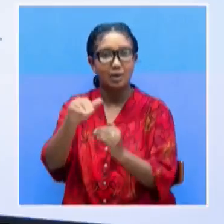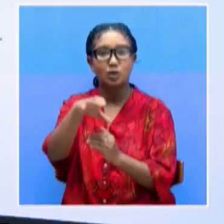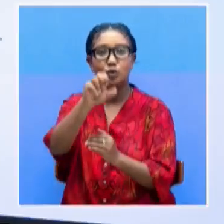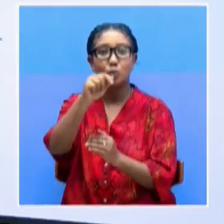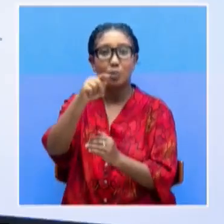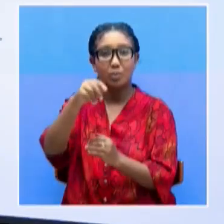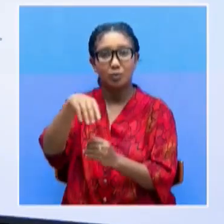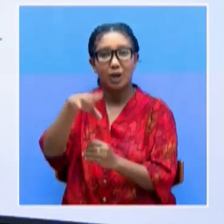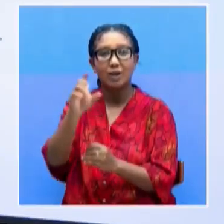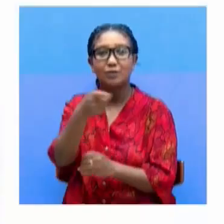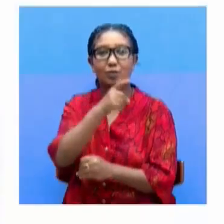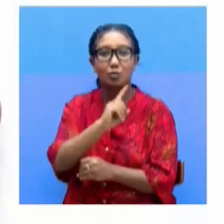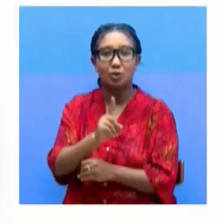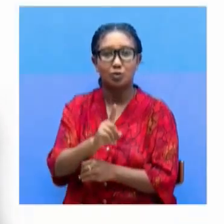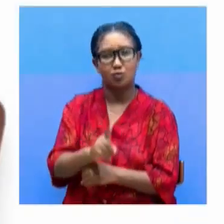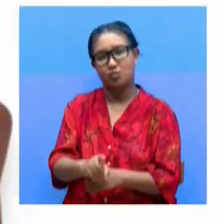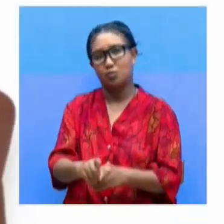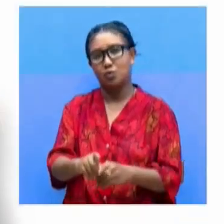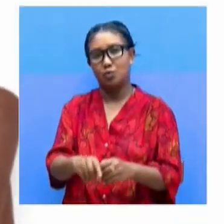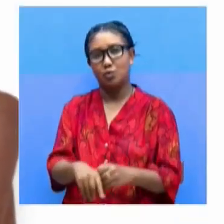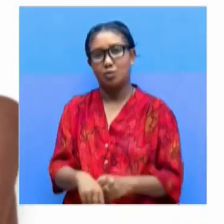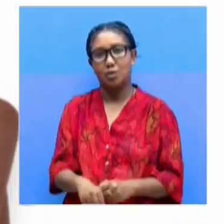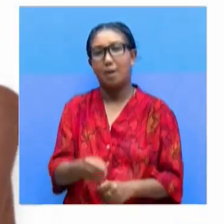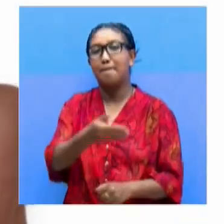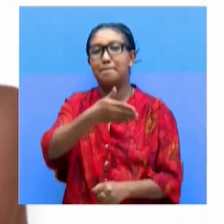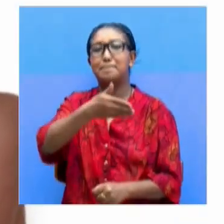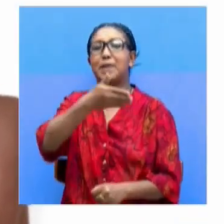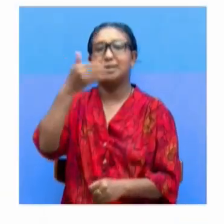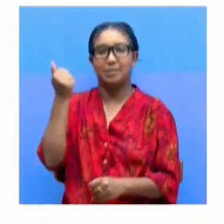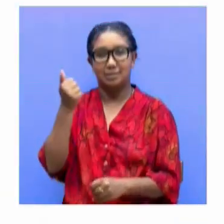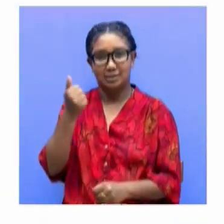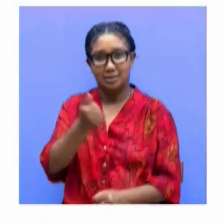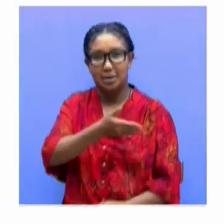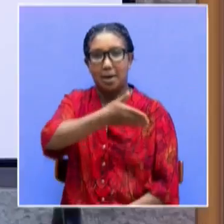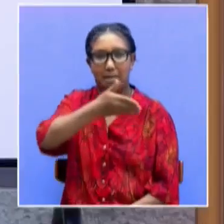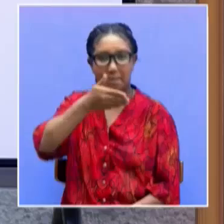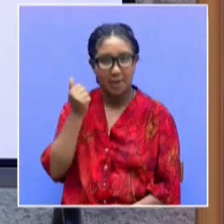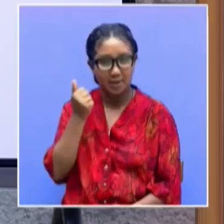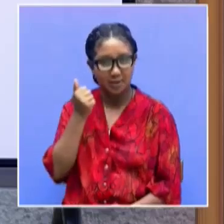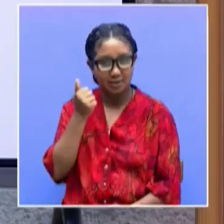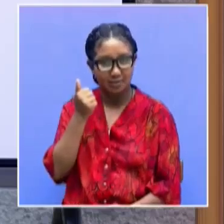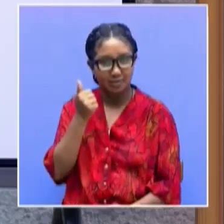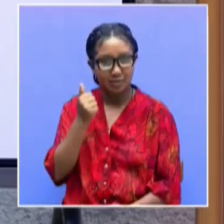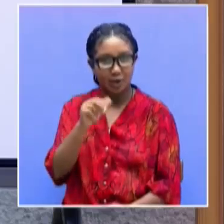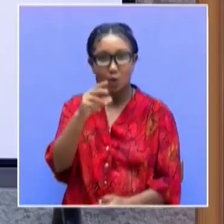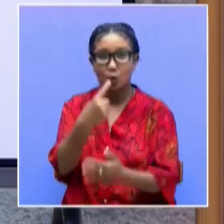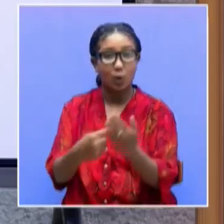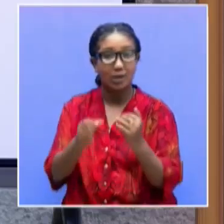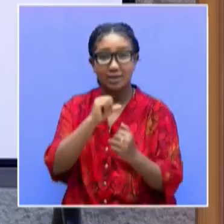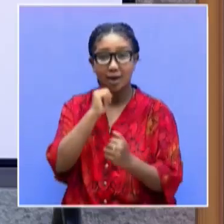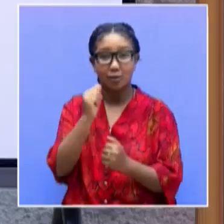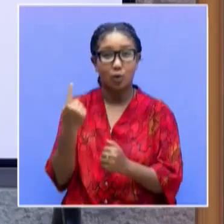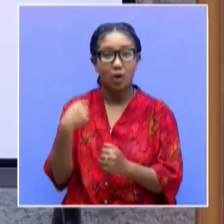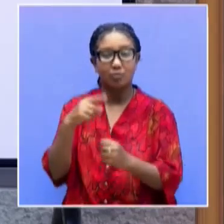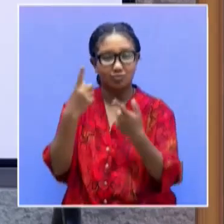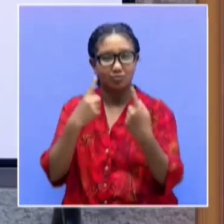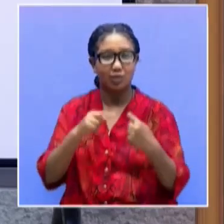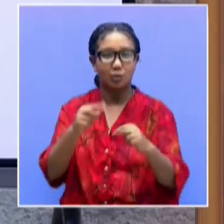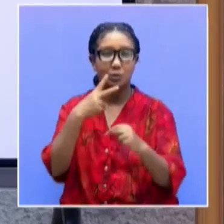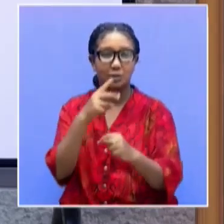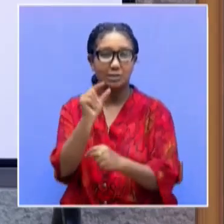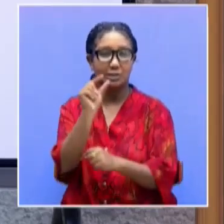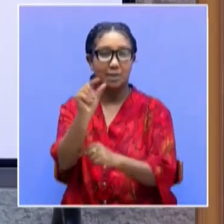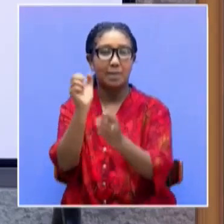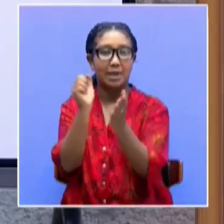superlative? Wonderful. Best. Yeah? Not only that, we also try to see